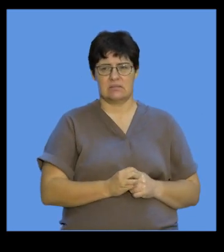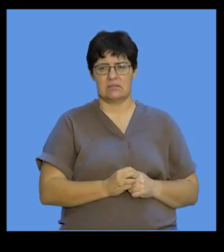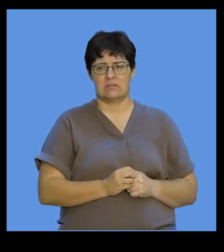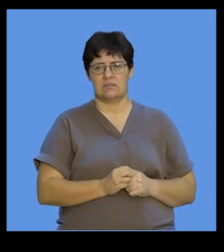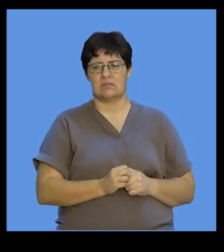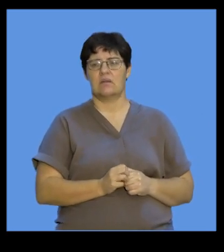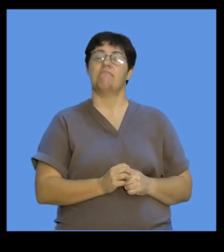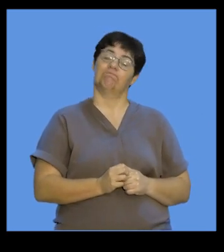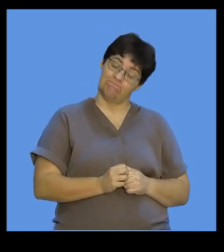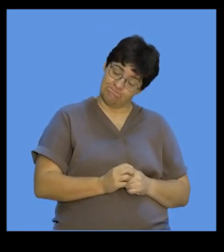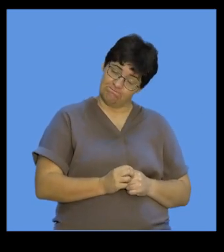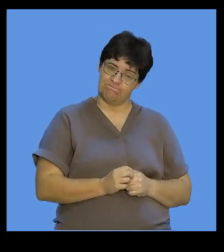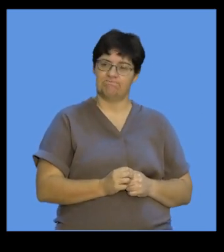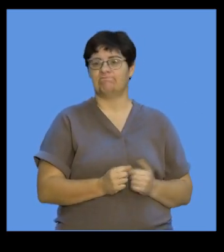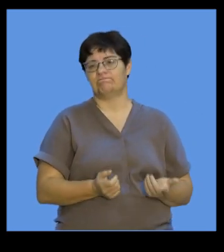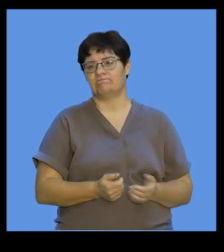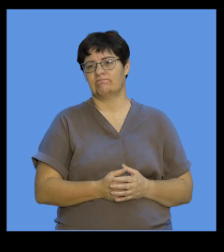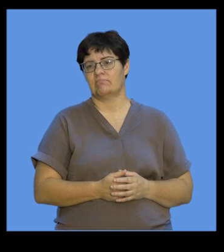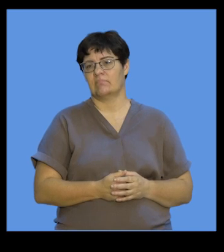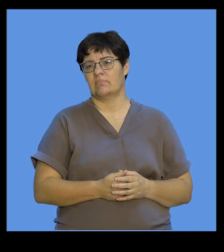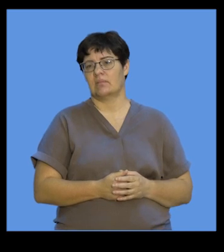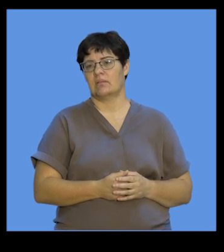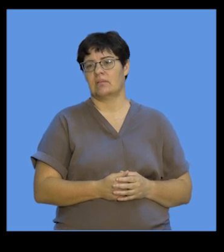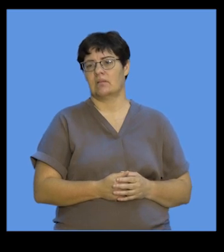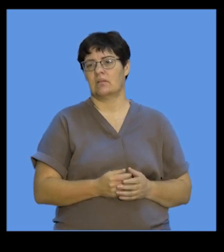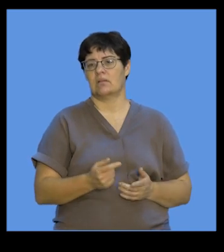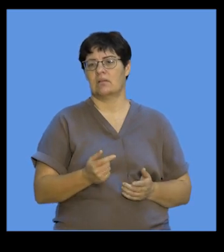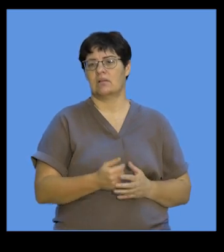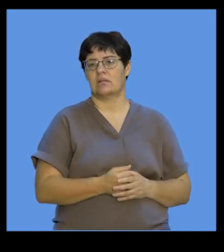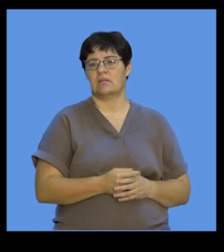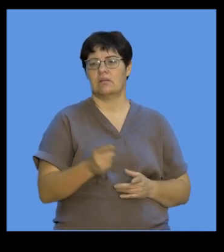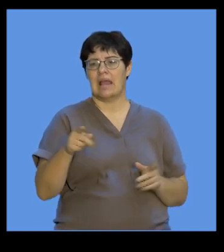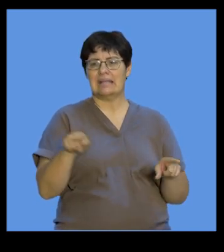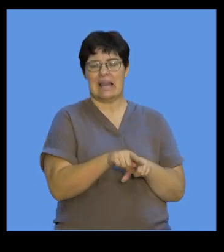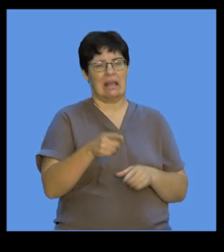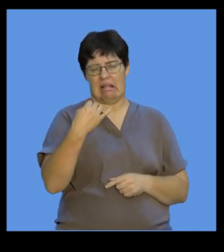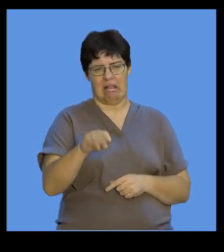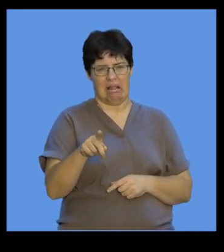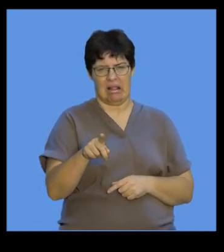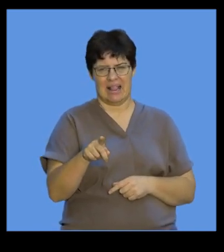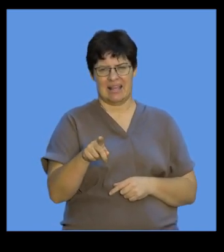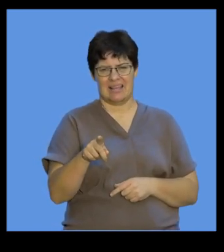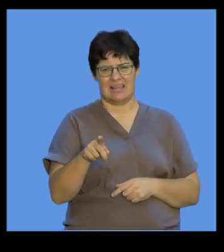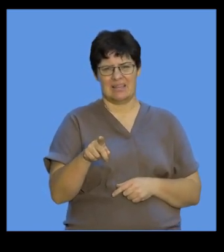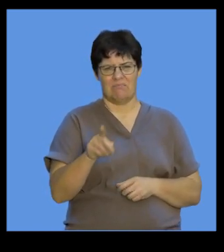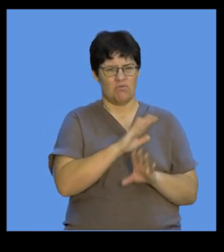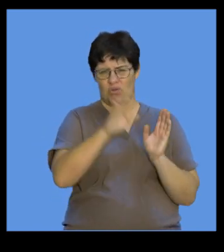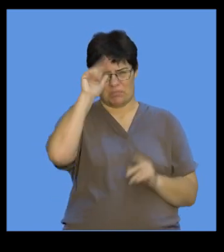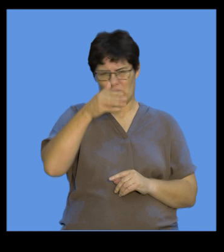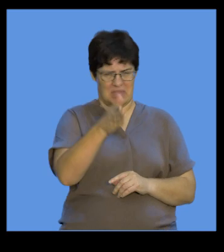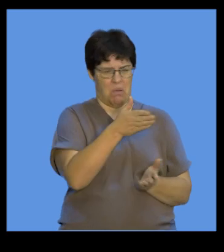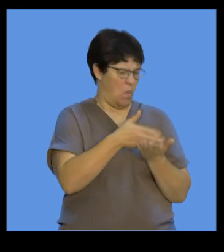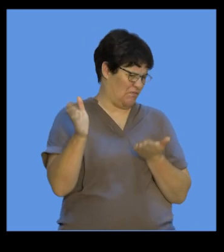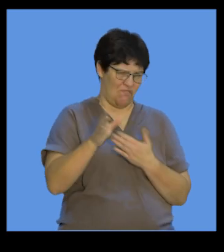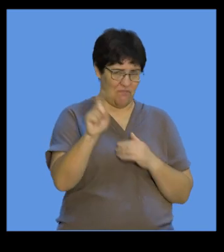Okay. Or, of course, forget the fact that you've got silly things over there that doesn't, it wasn't supposed to be there, okay?